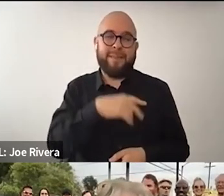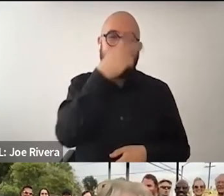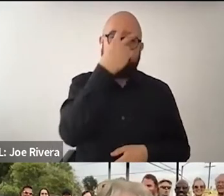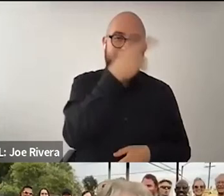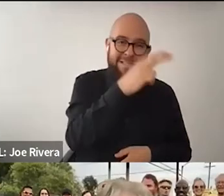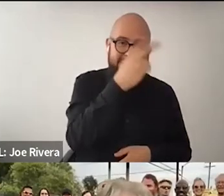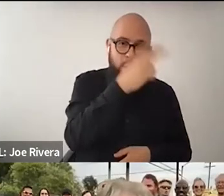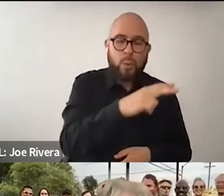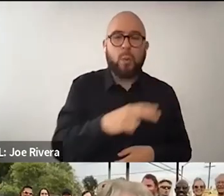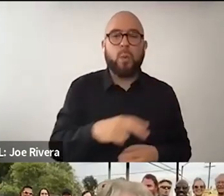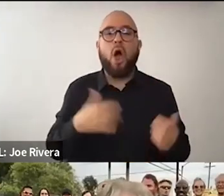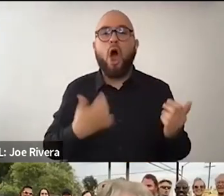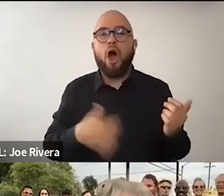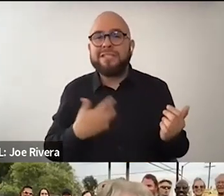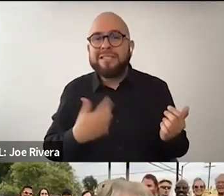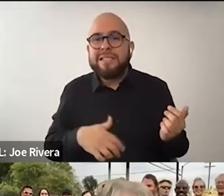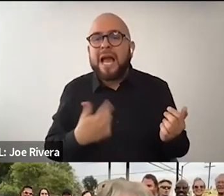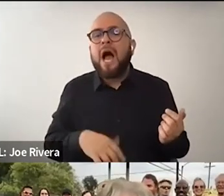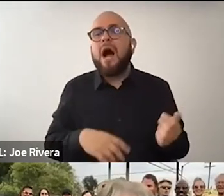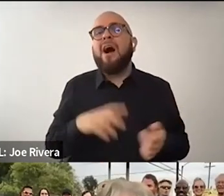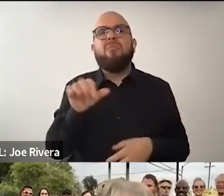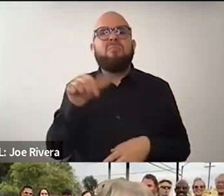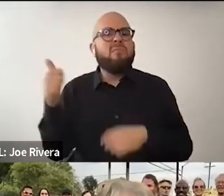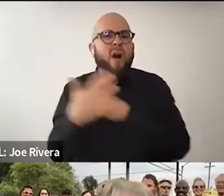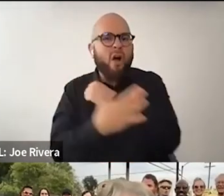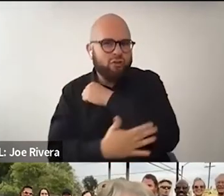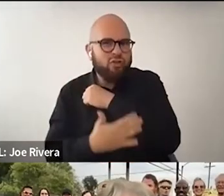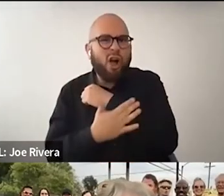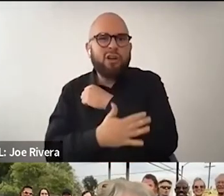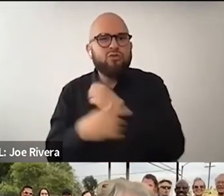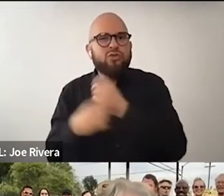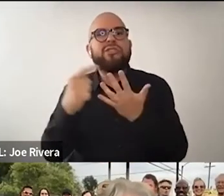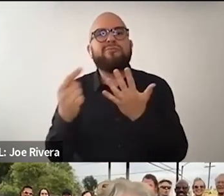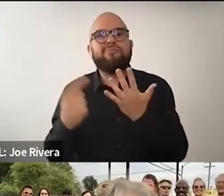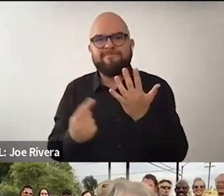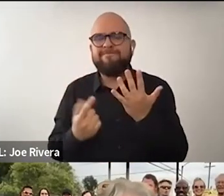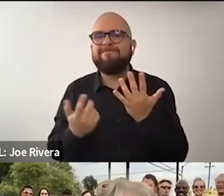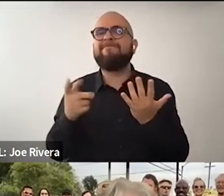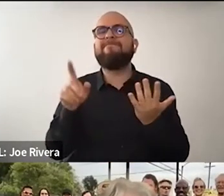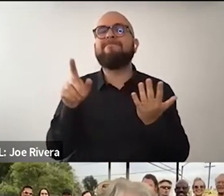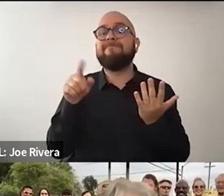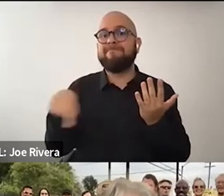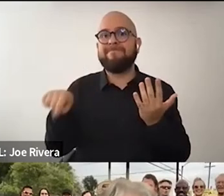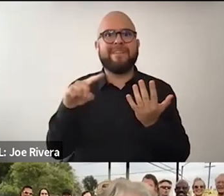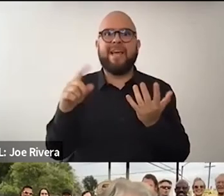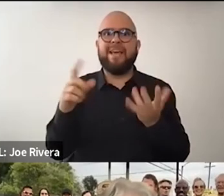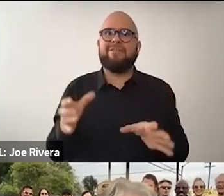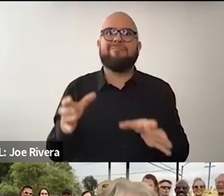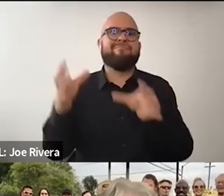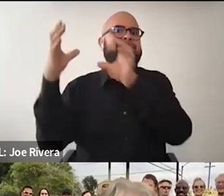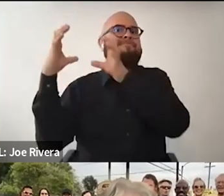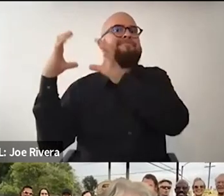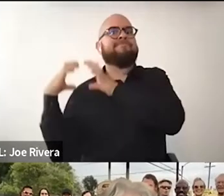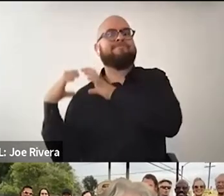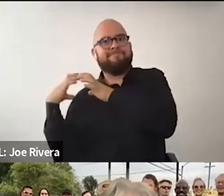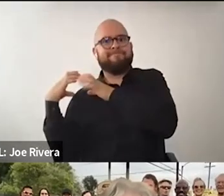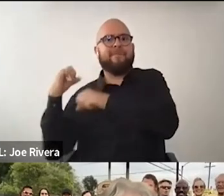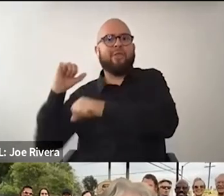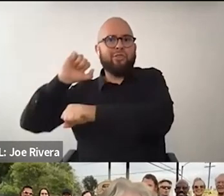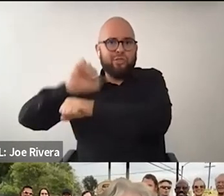countries have taken basically the bulk of the work. And this